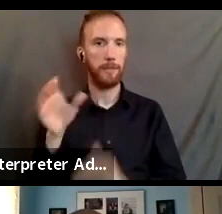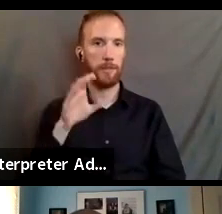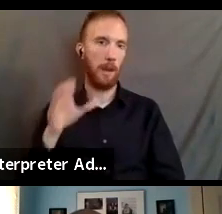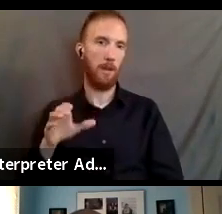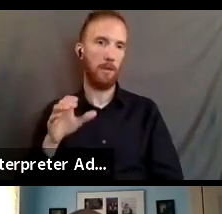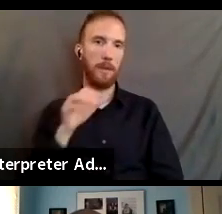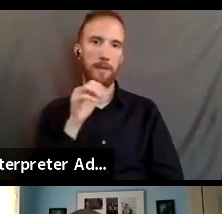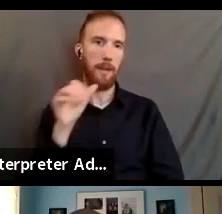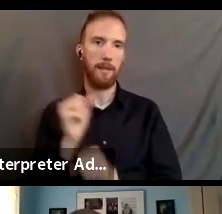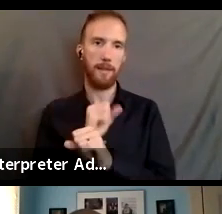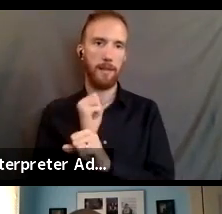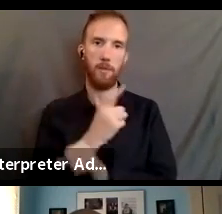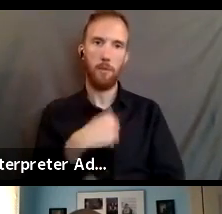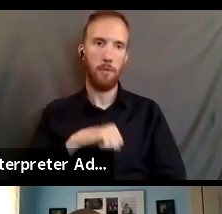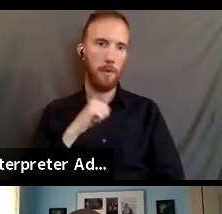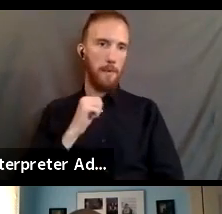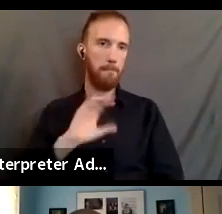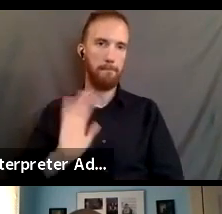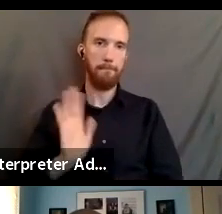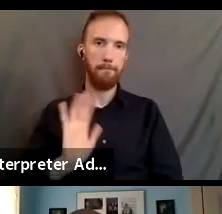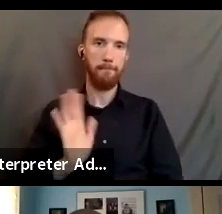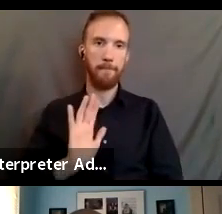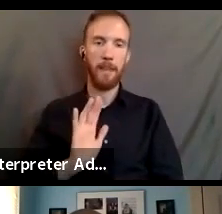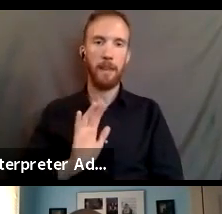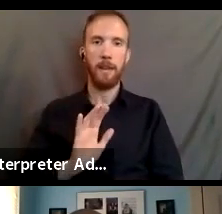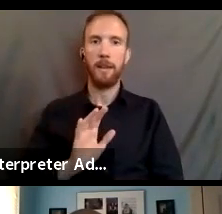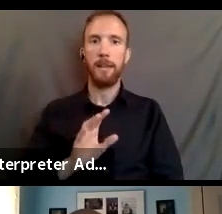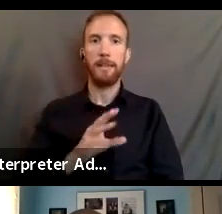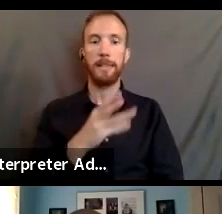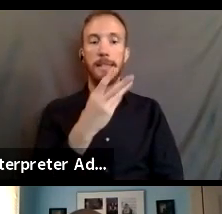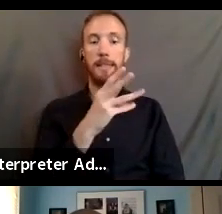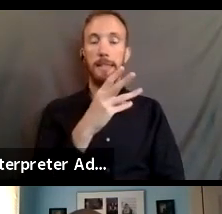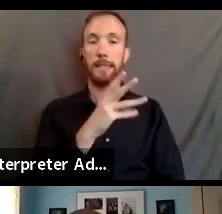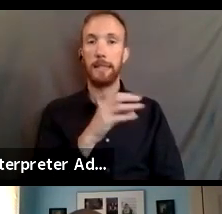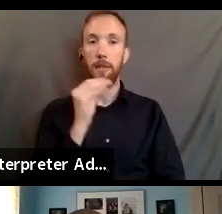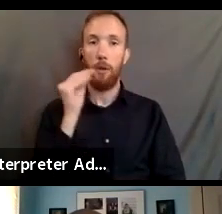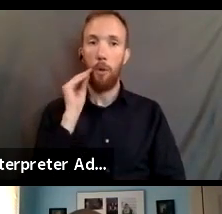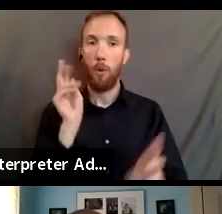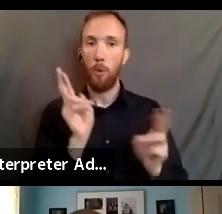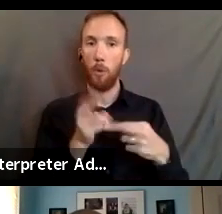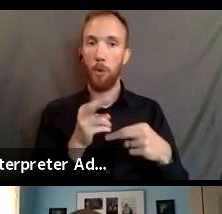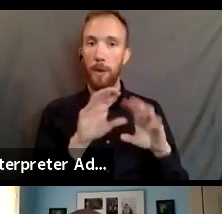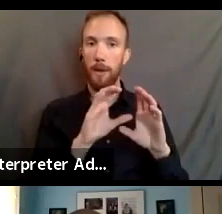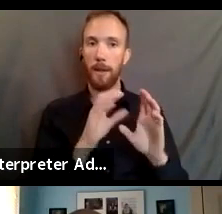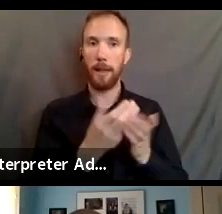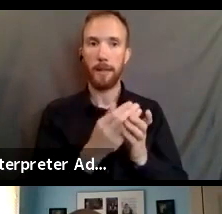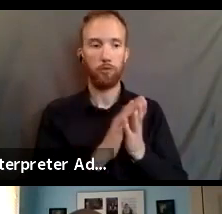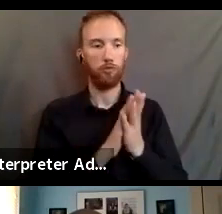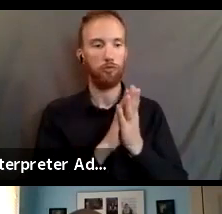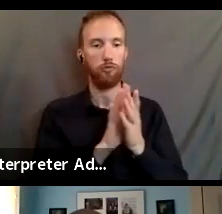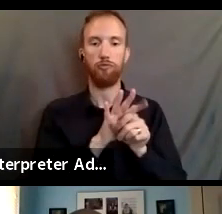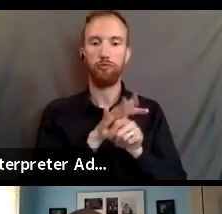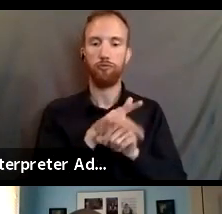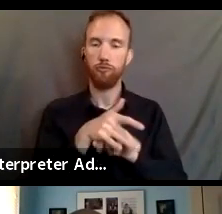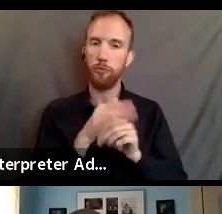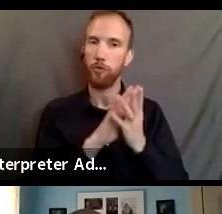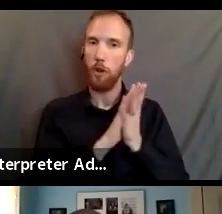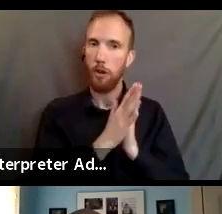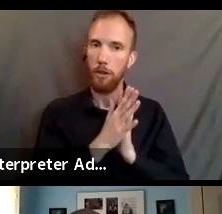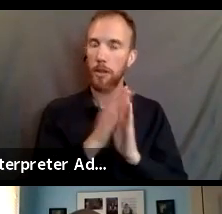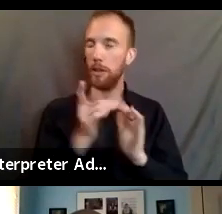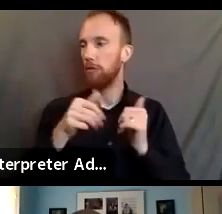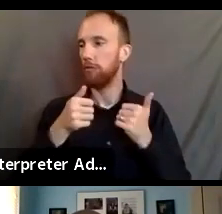of 16 of the 21 homeroom classrooms are overcrowded the school has tried their absolute best to maximize the